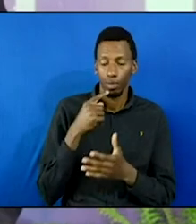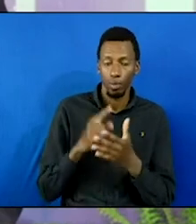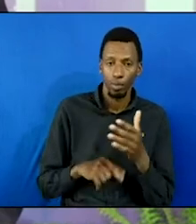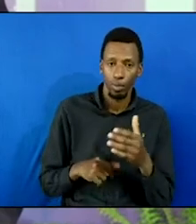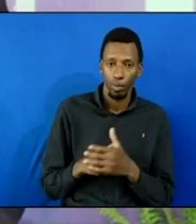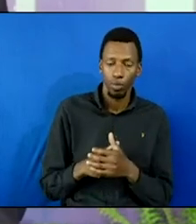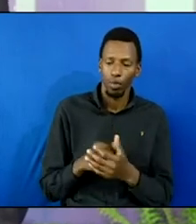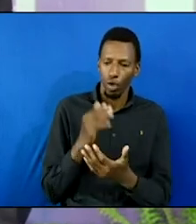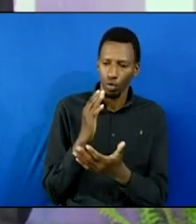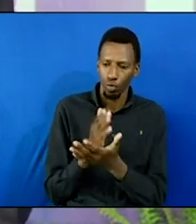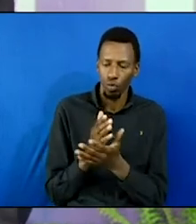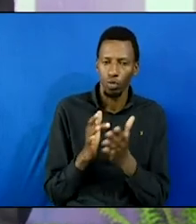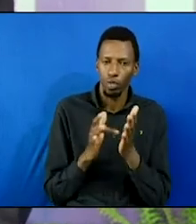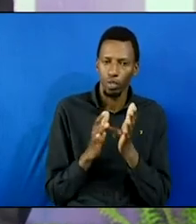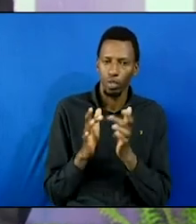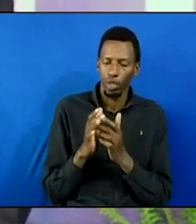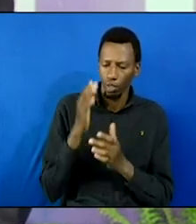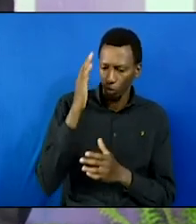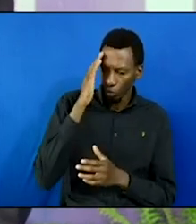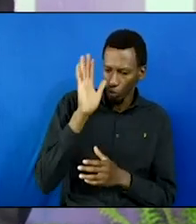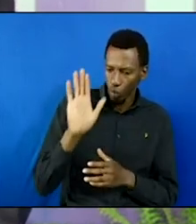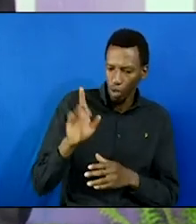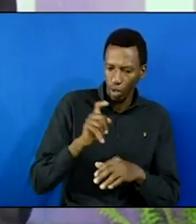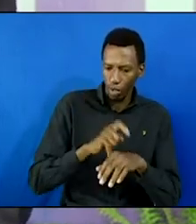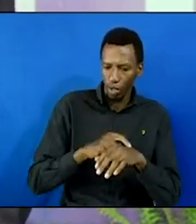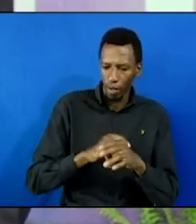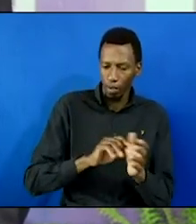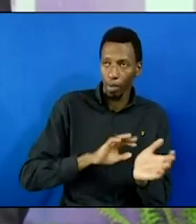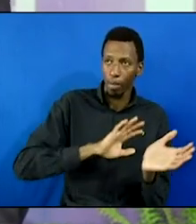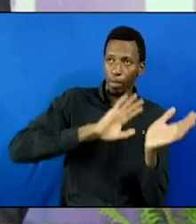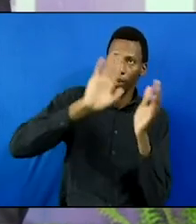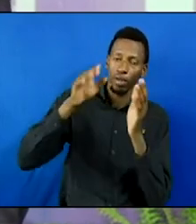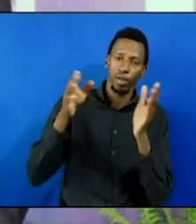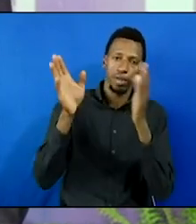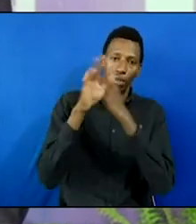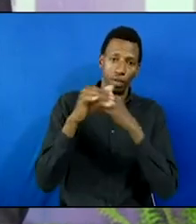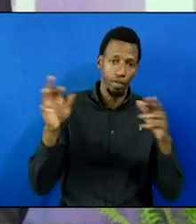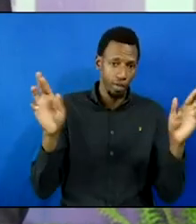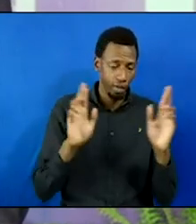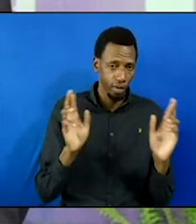that even though Jesus knew that his time to go had come,